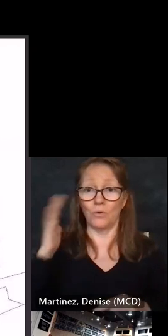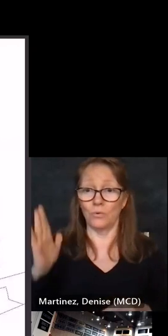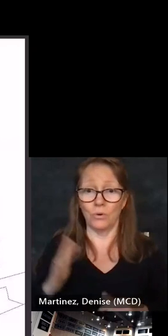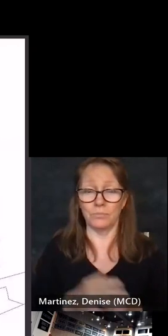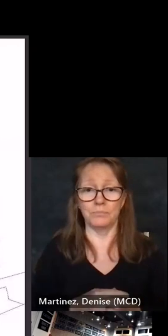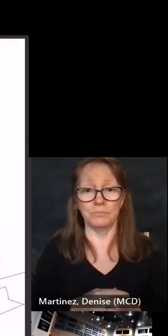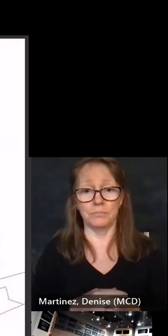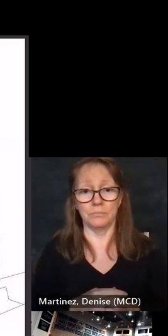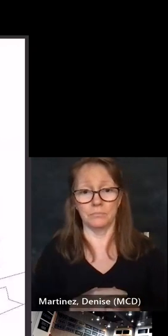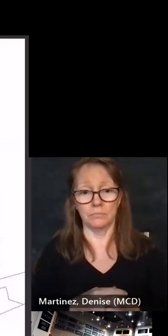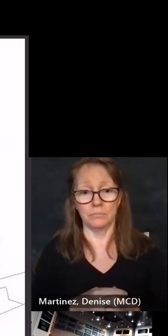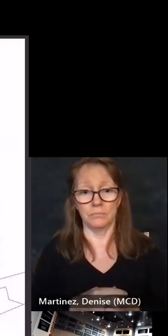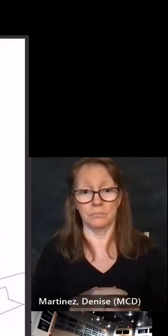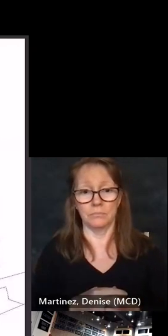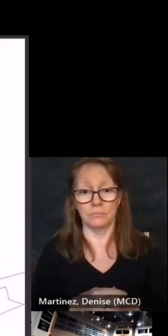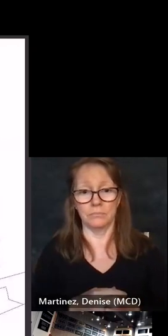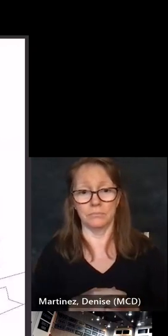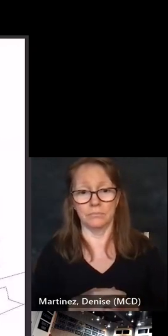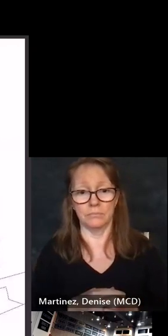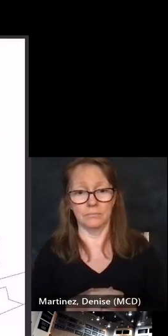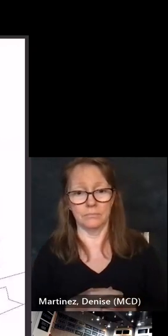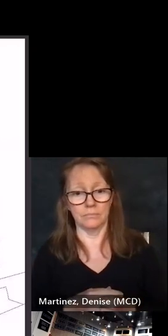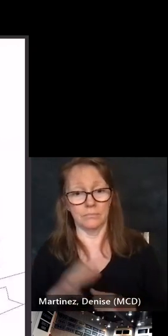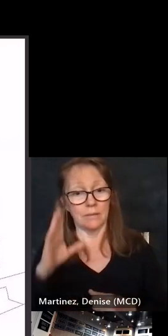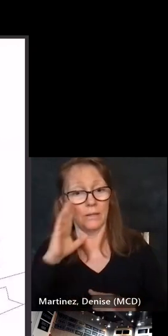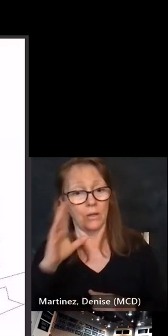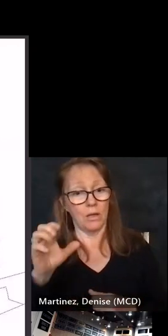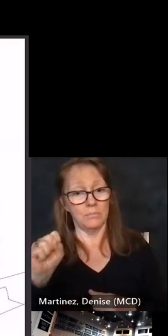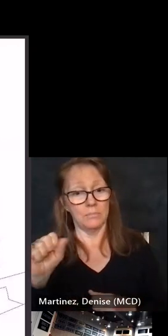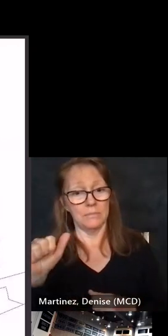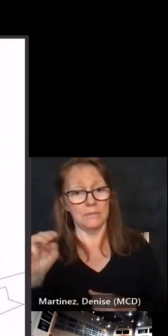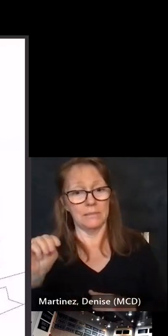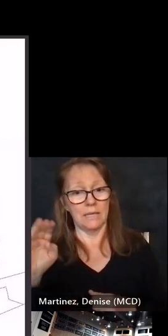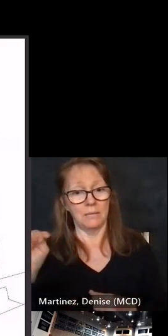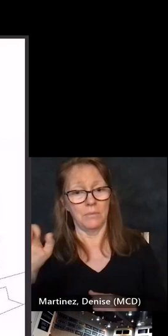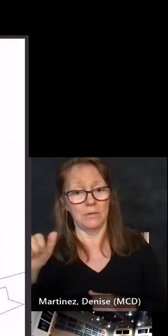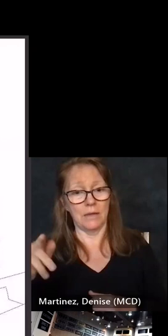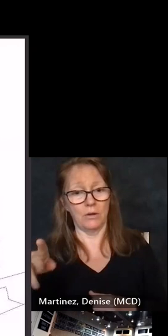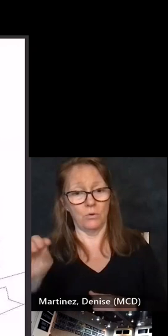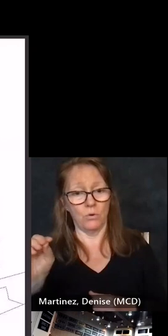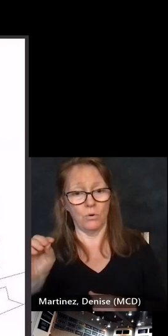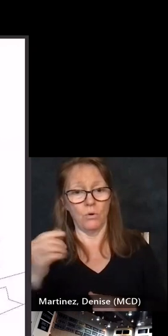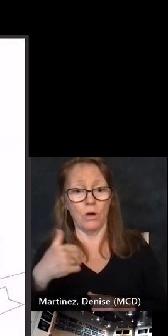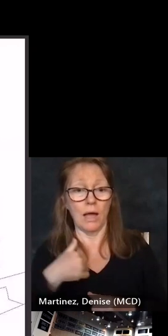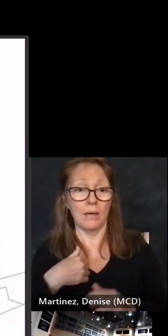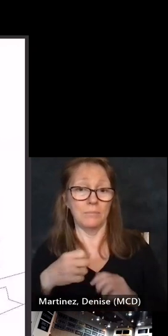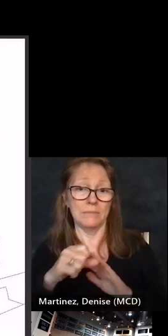Hi, everyone. My name is Sam Montaño. I'm the state representative for this district.